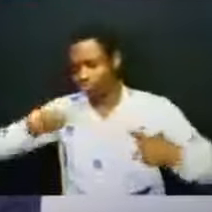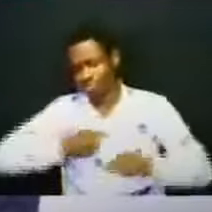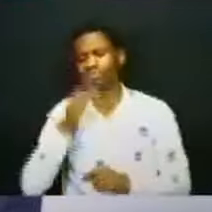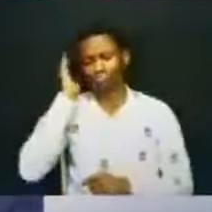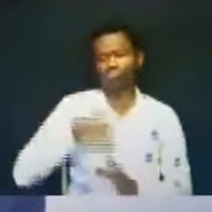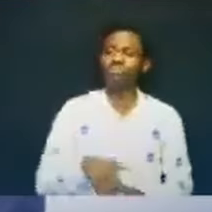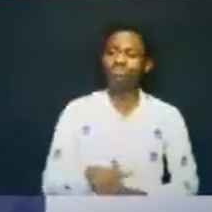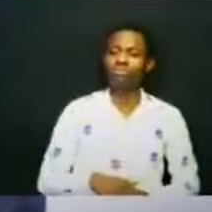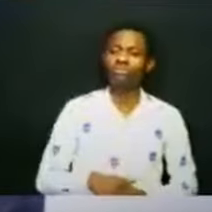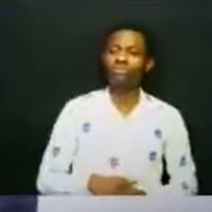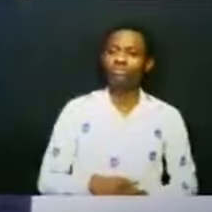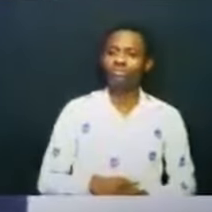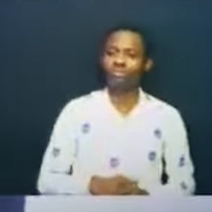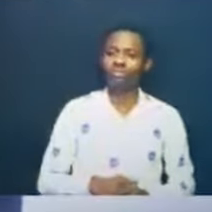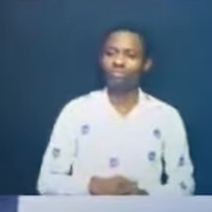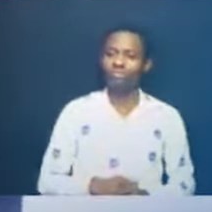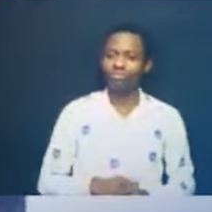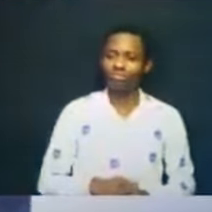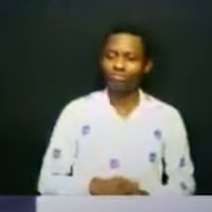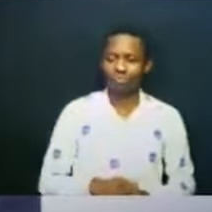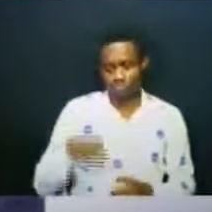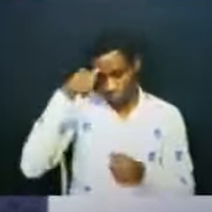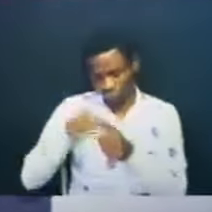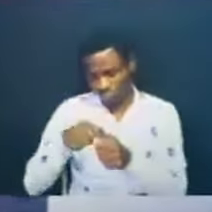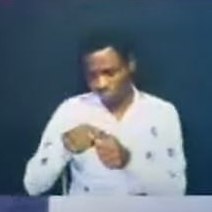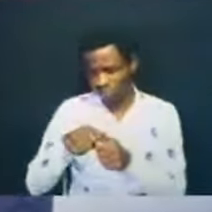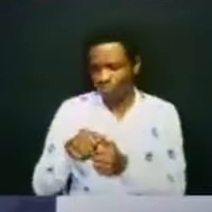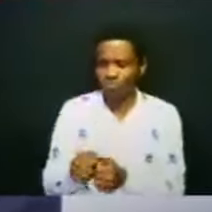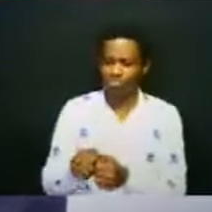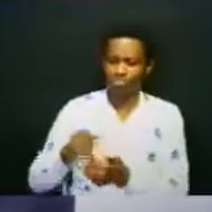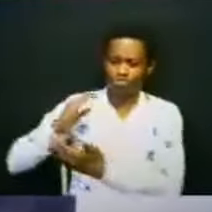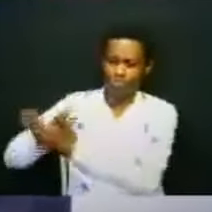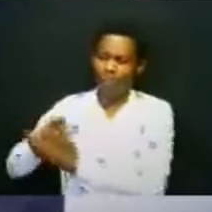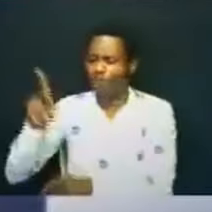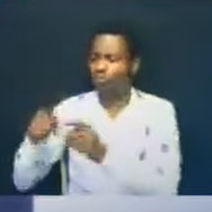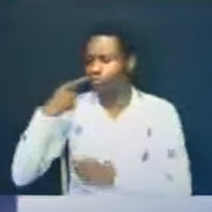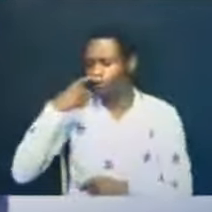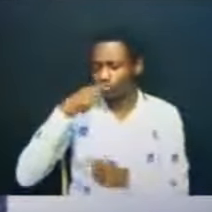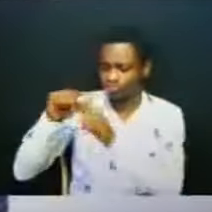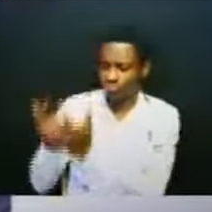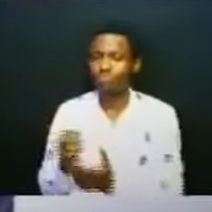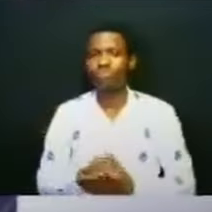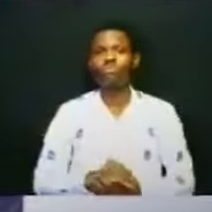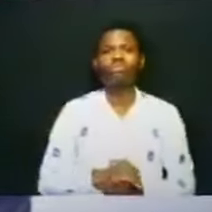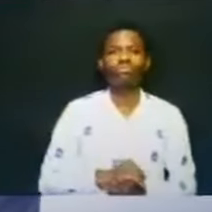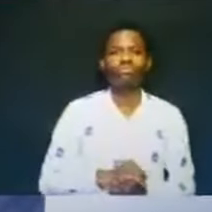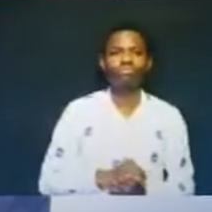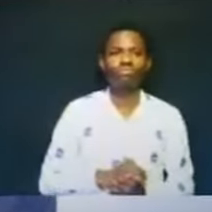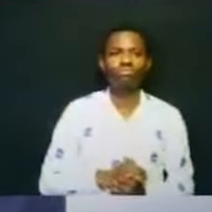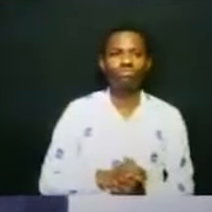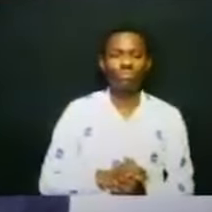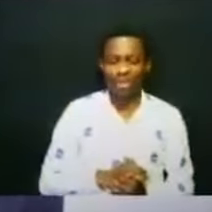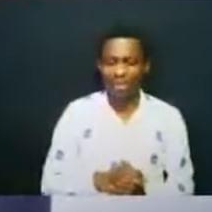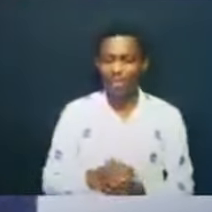na oba beka ofofron wasem e dia kire wo nsem a e ya no bo modin ahwe ni malicious talk e kasa ya odie